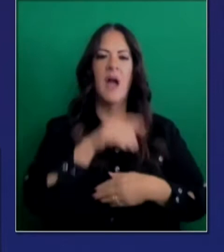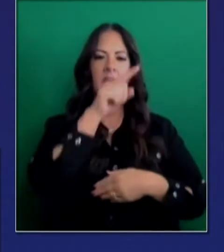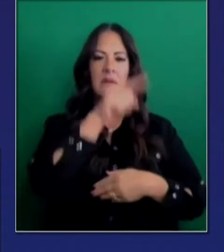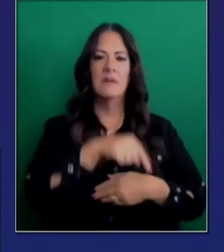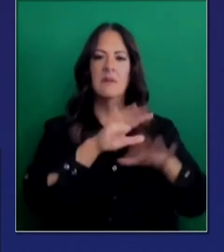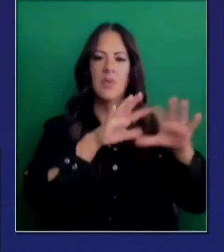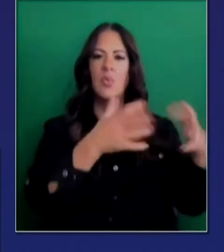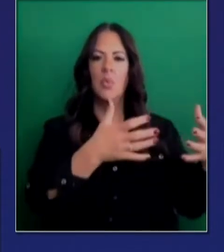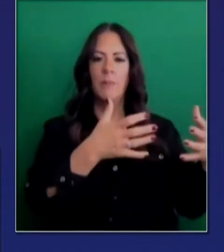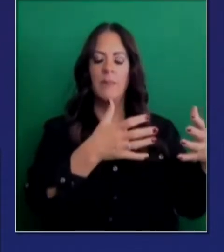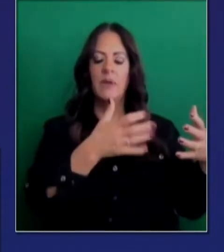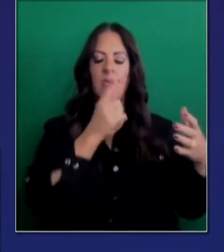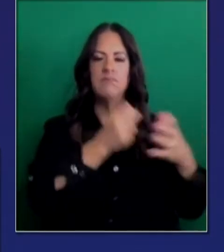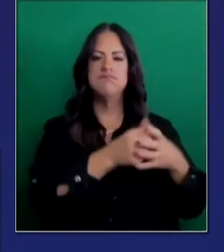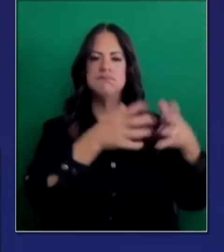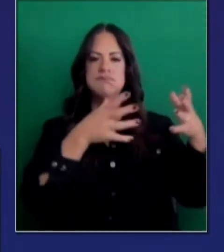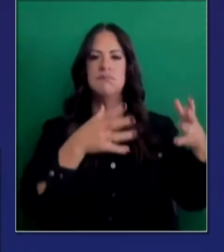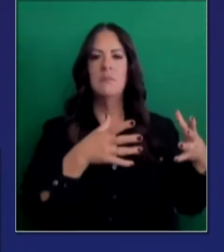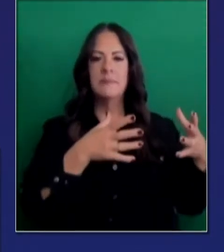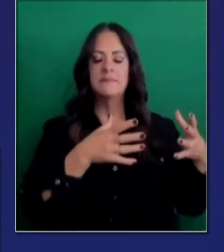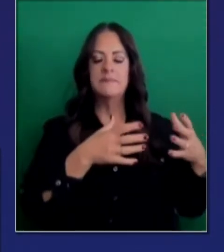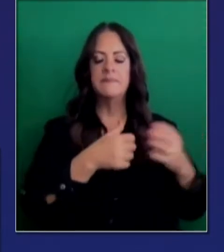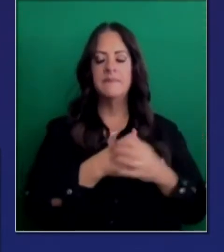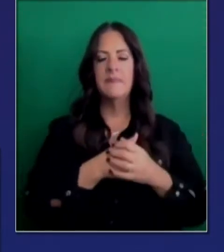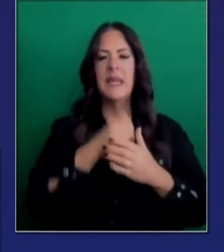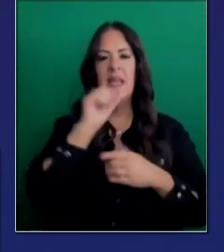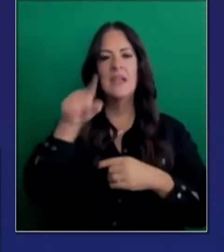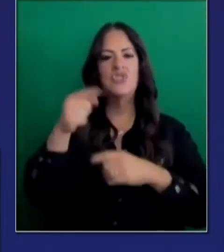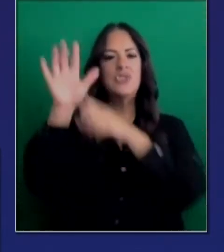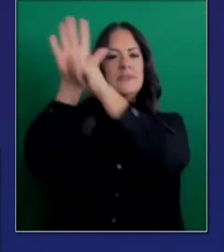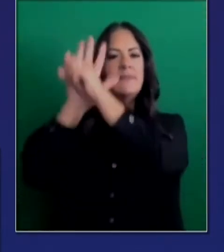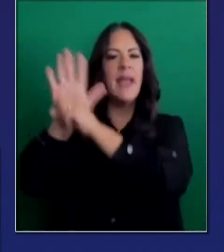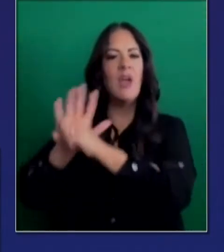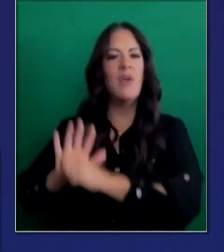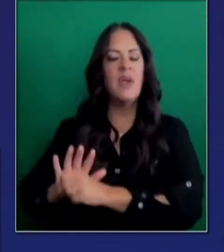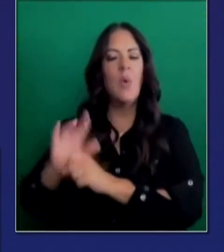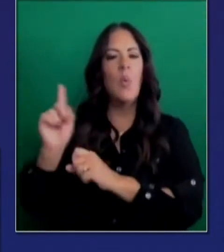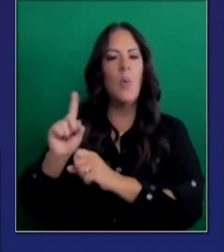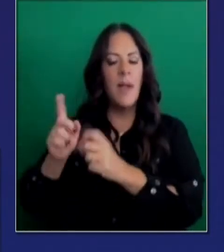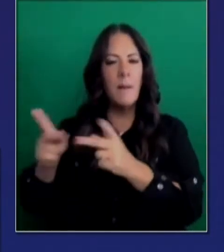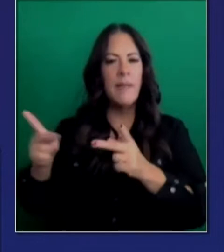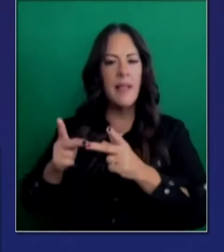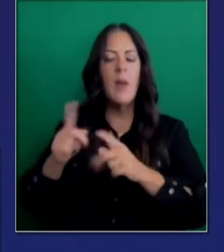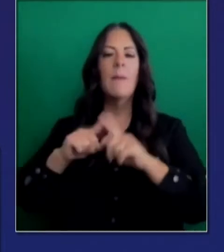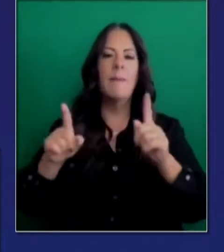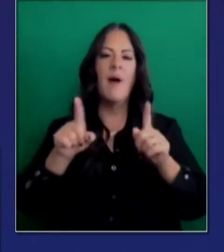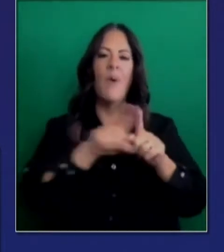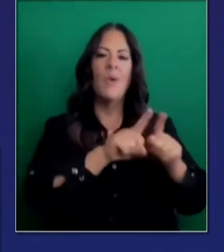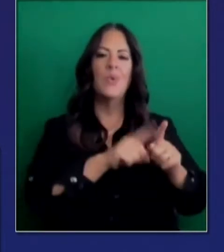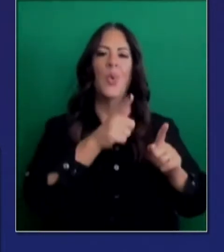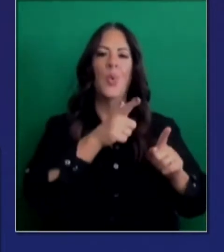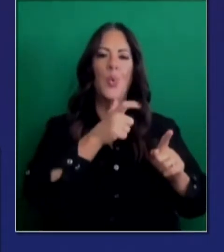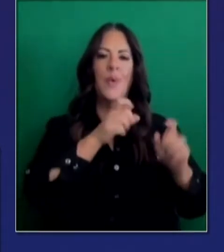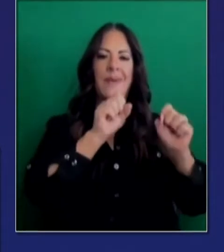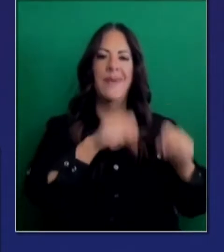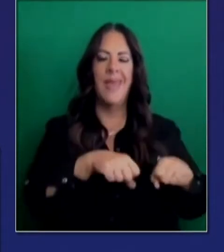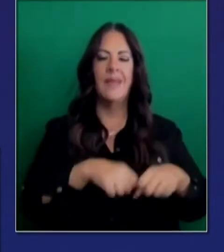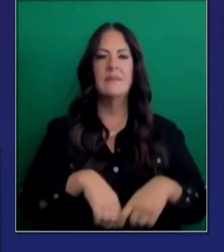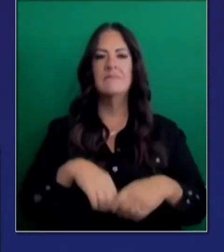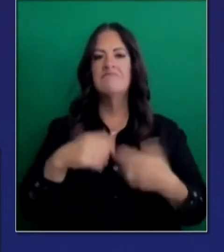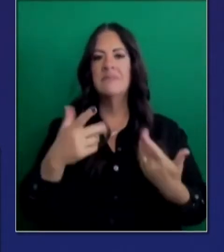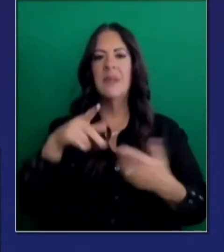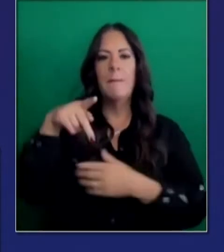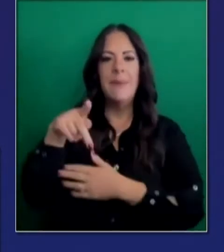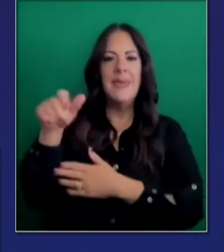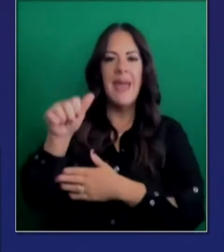that can currently vaccinate. And you can see the myriad of different registered nurses, physician assistants, and the like. But